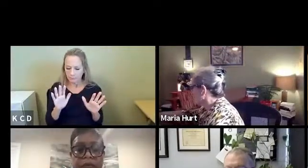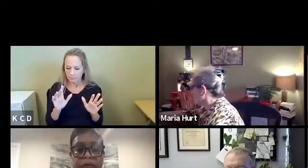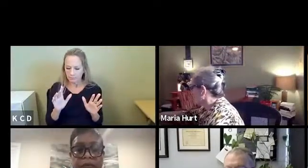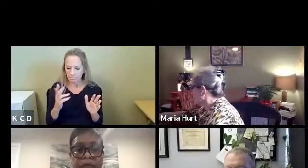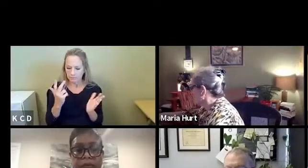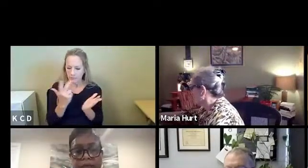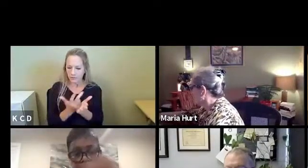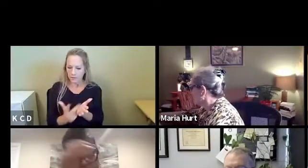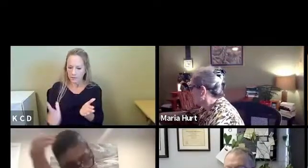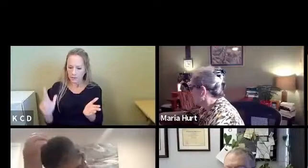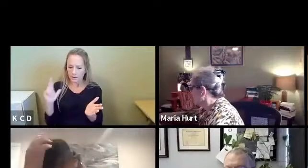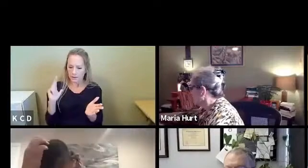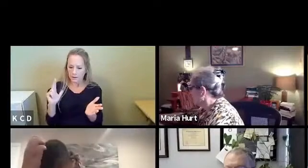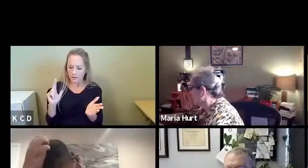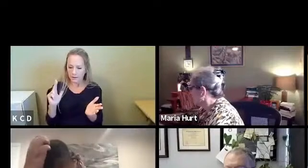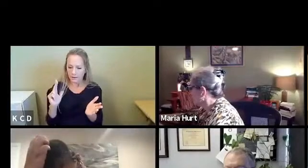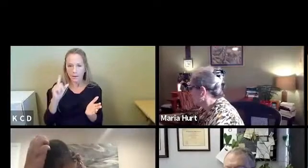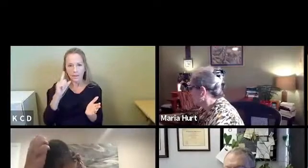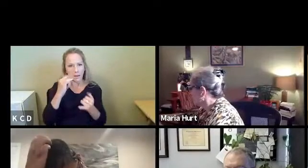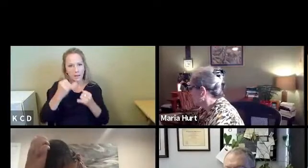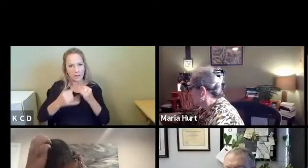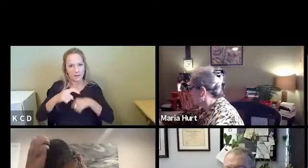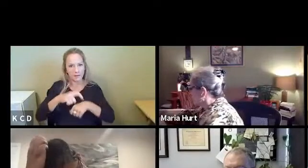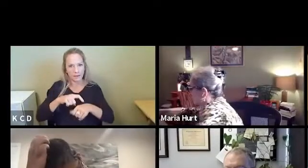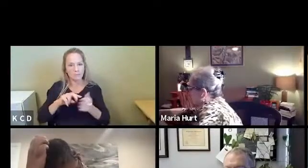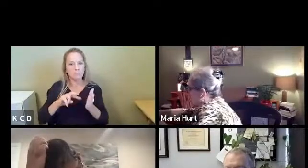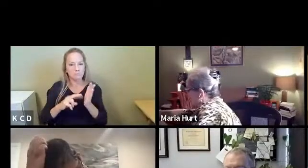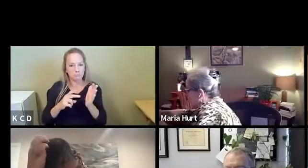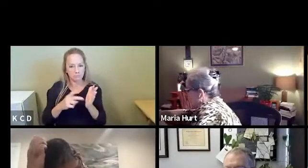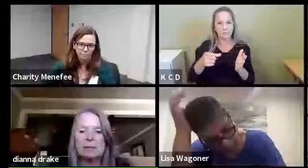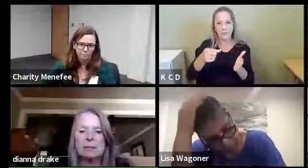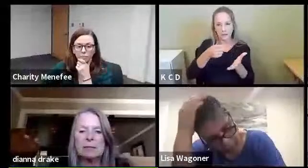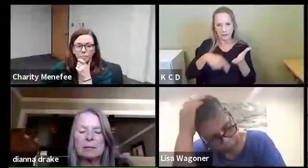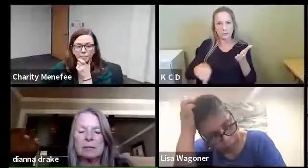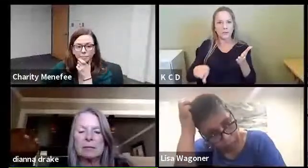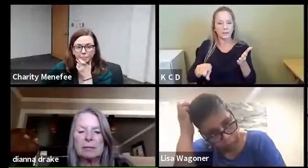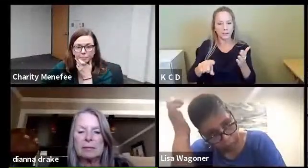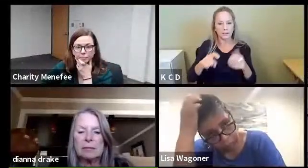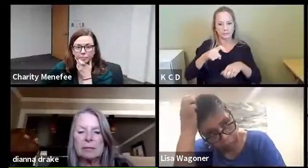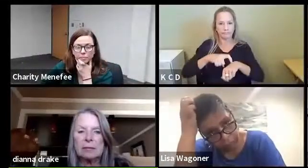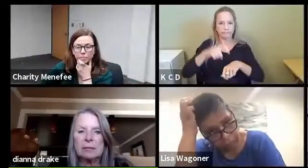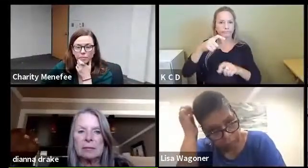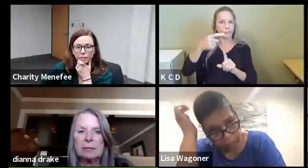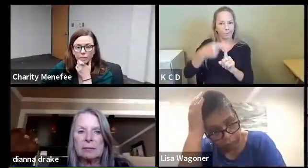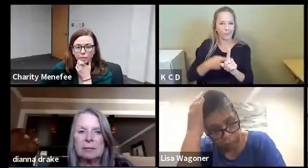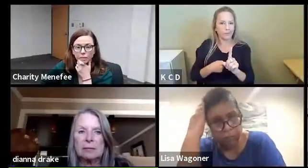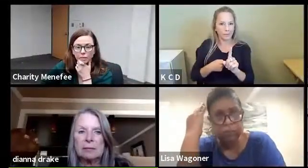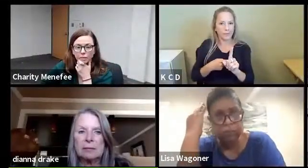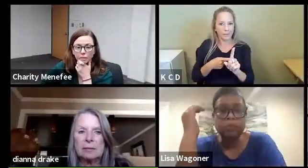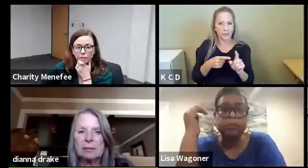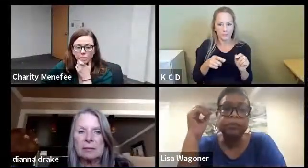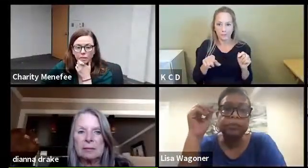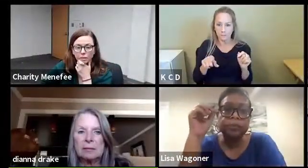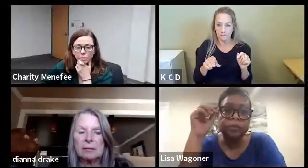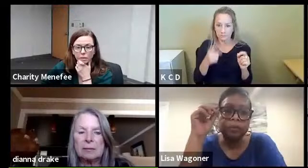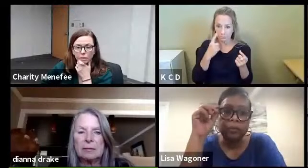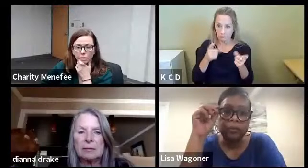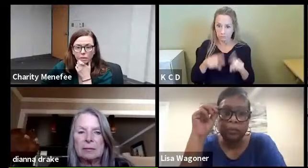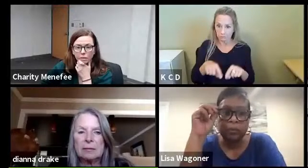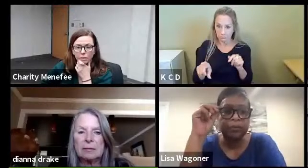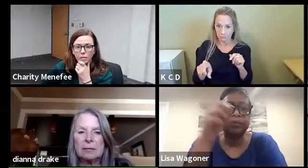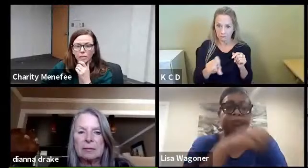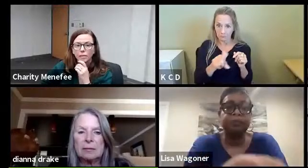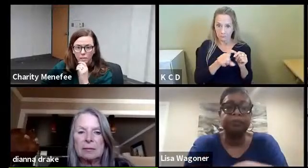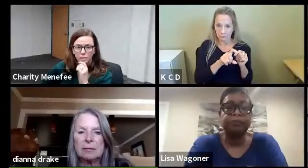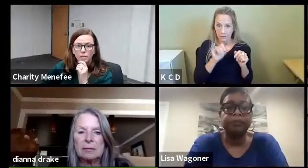about 3 weeks ago. So this would be, next week would be, that 1 month period. Is everybody sort of in agreement that that